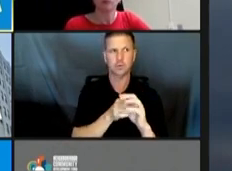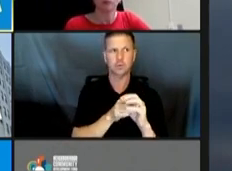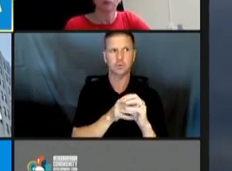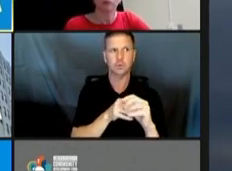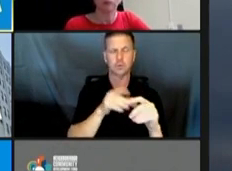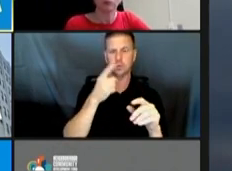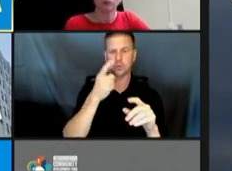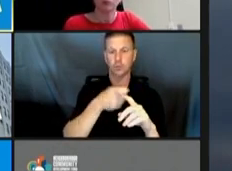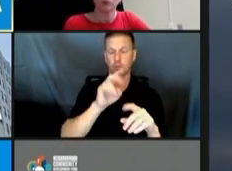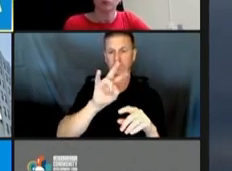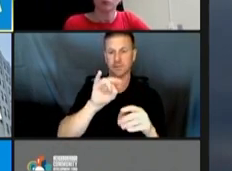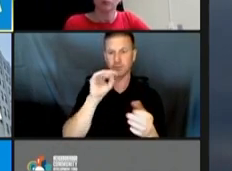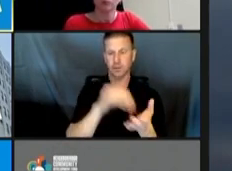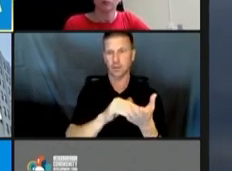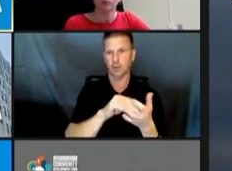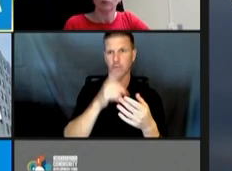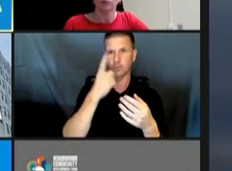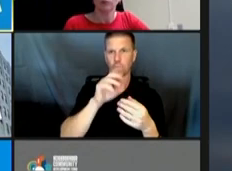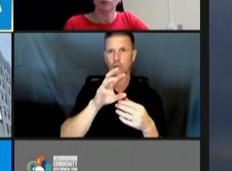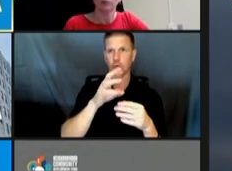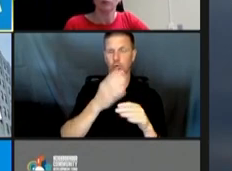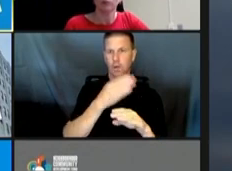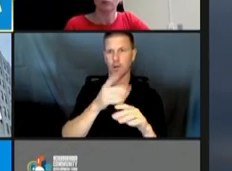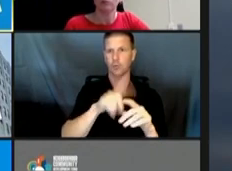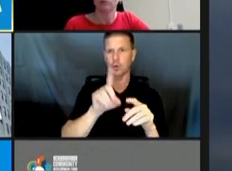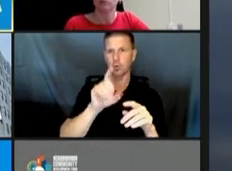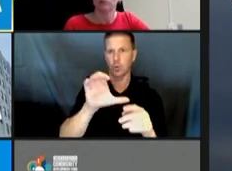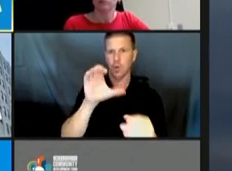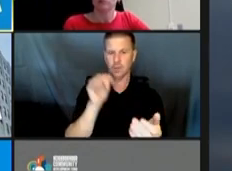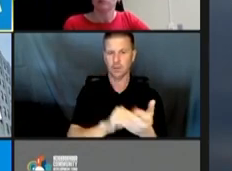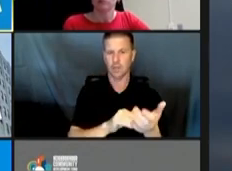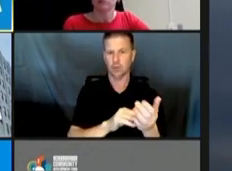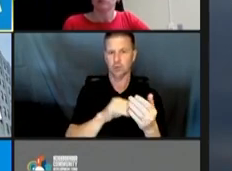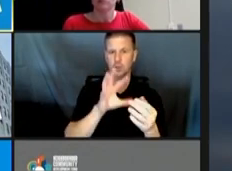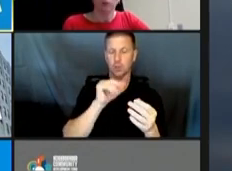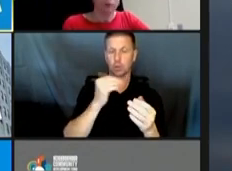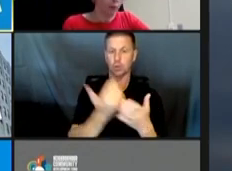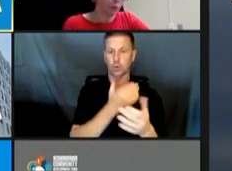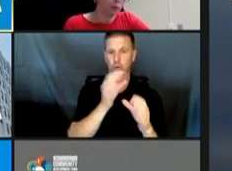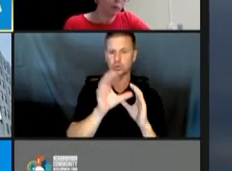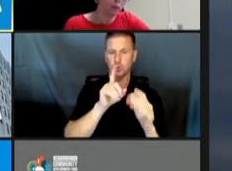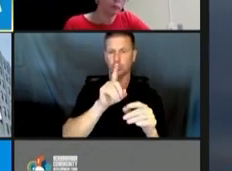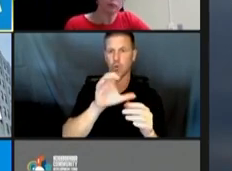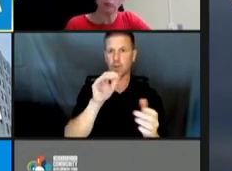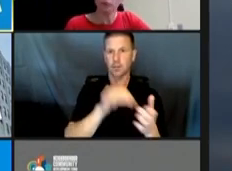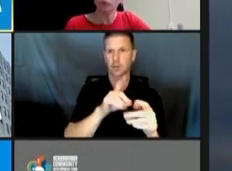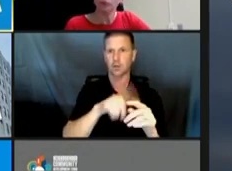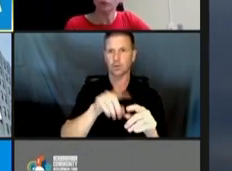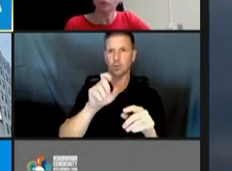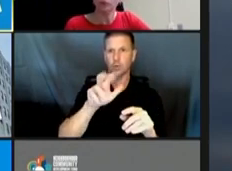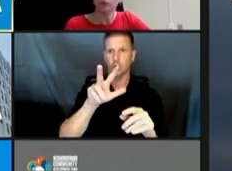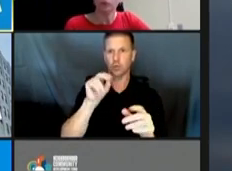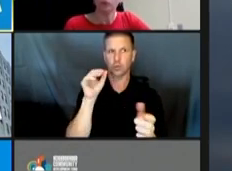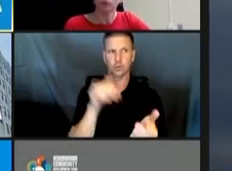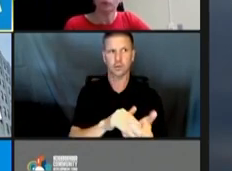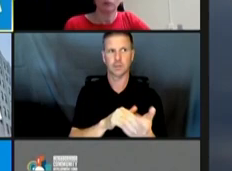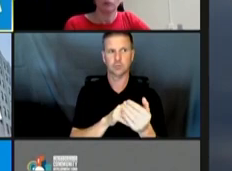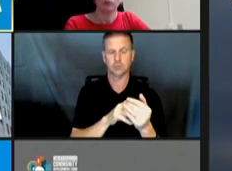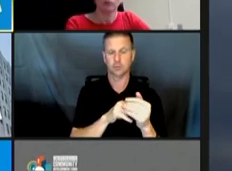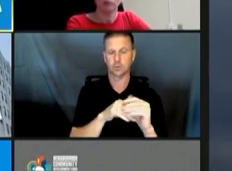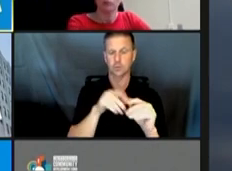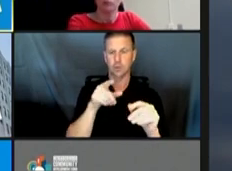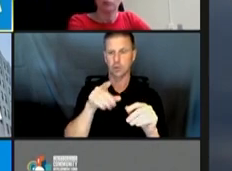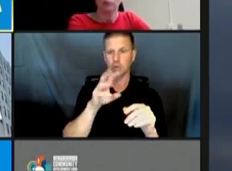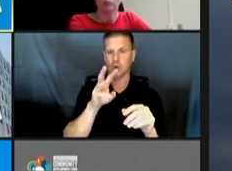from $70,000 for rehabs to $100,000, and then for new construction from $100,000 to $130,000. There